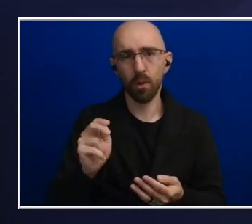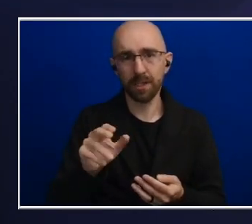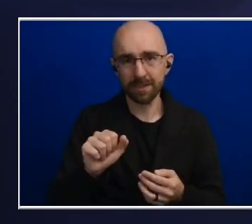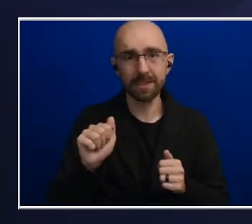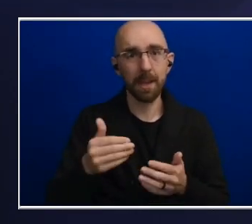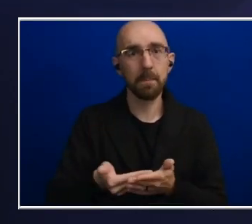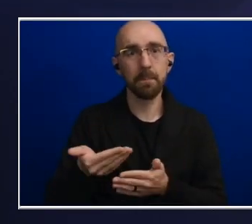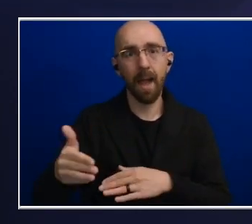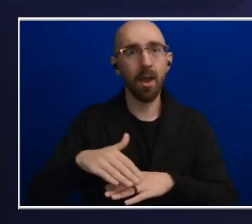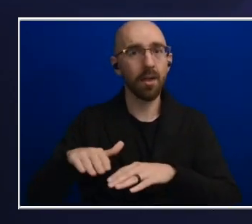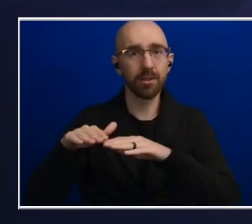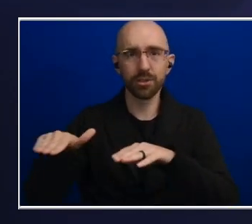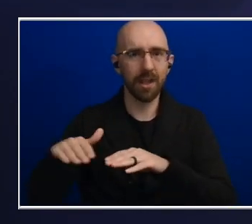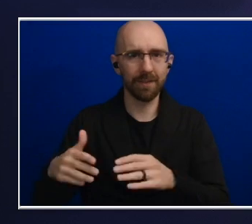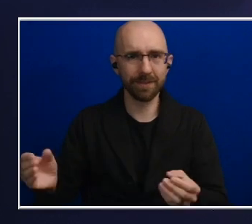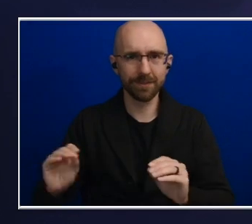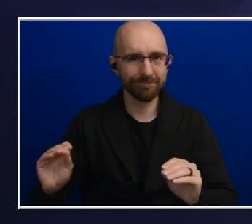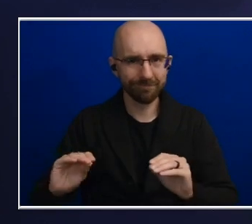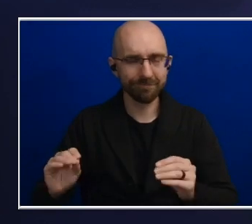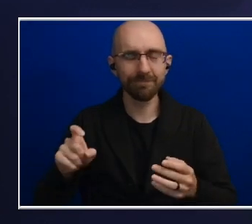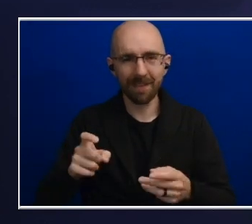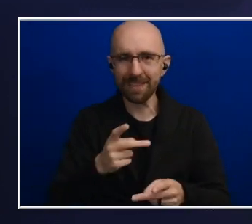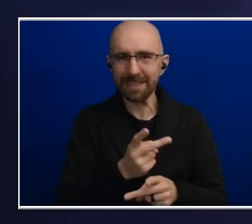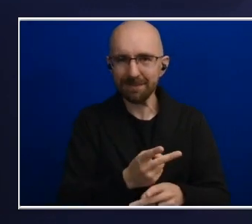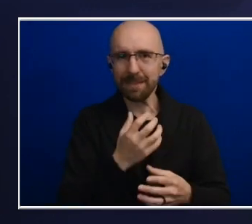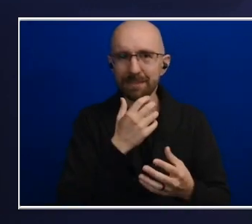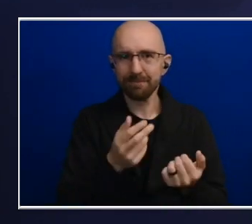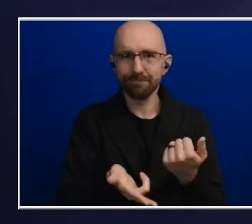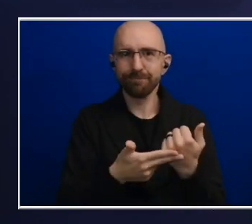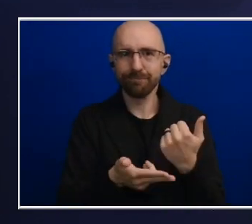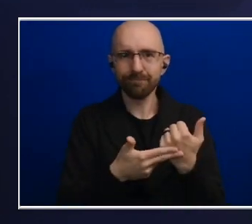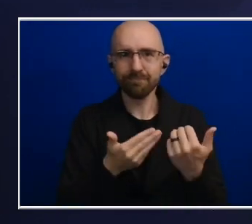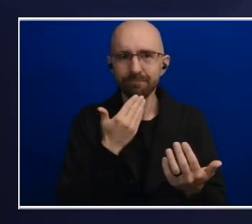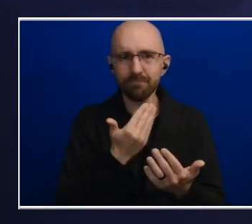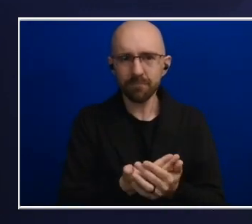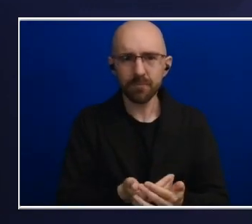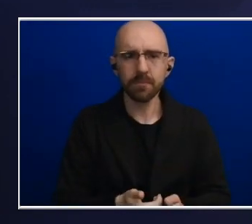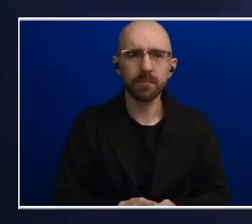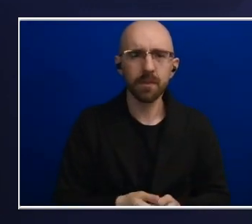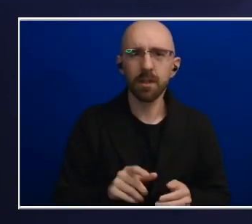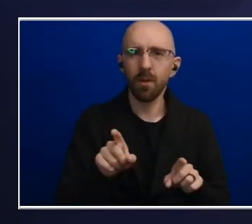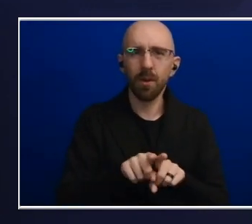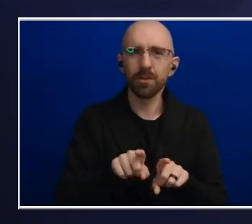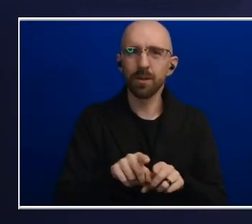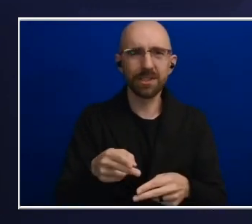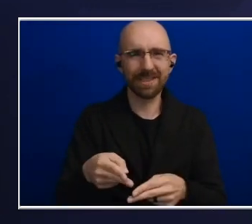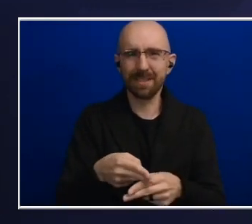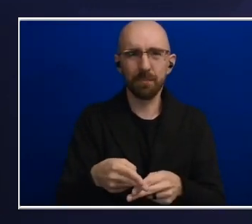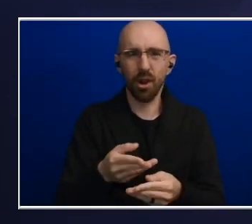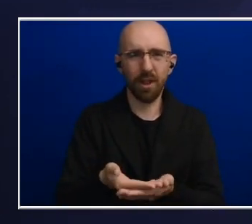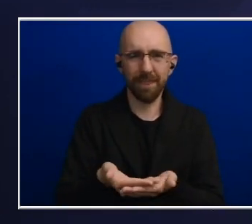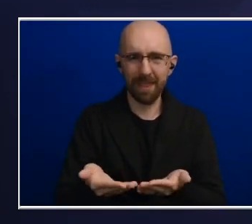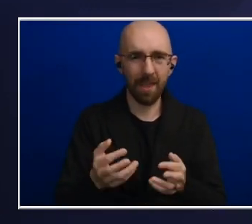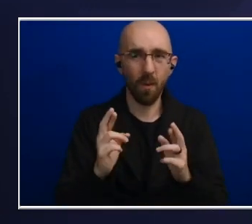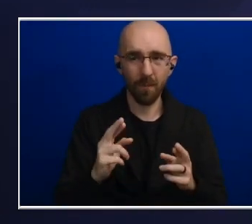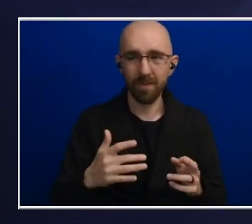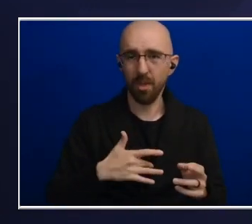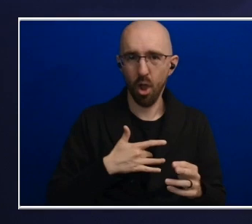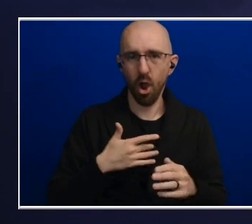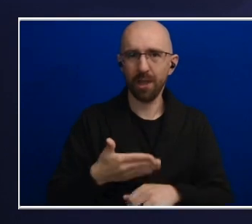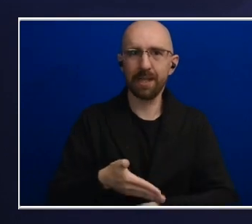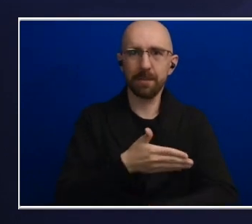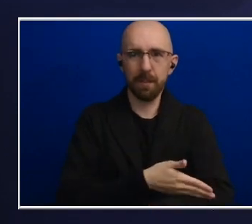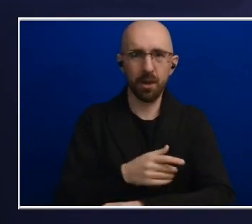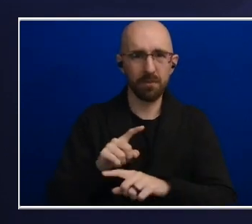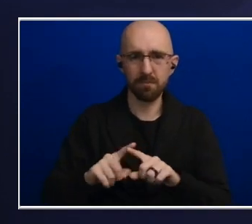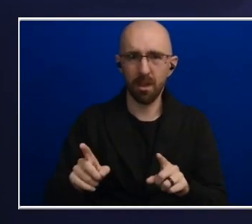so and a lot of times, you know, it's just a temporary thing, and hopefully the heart gets better. But you